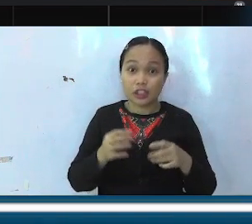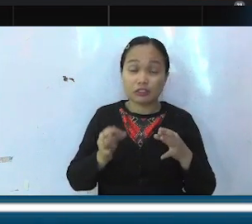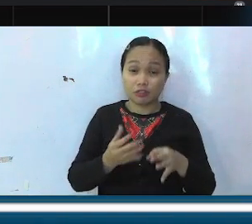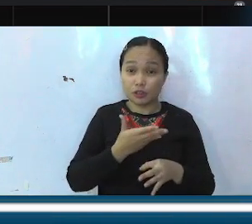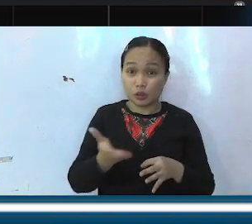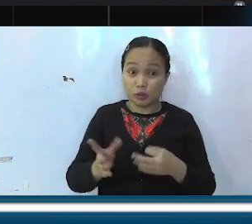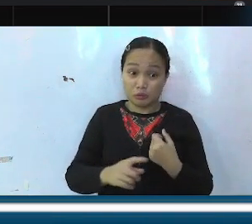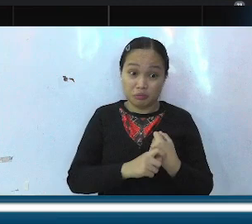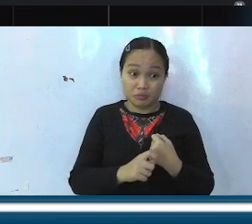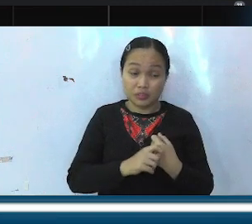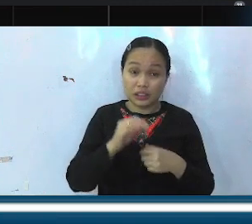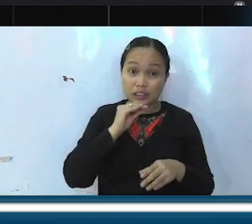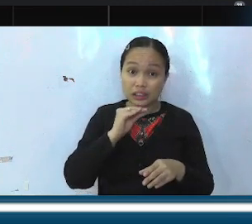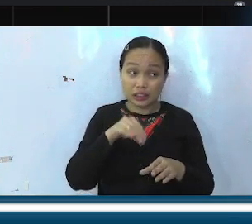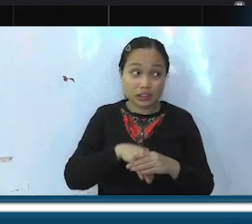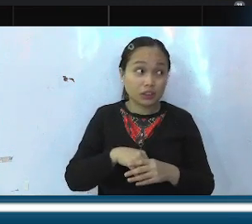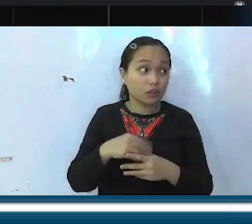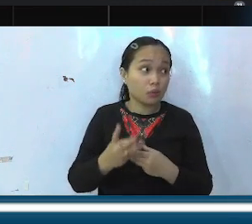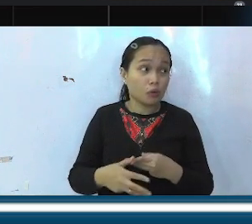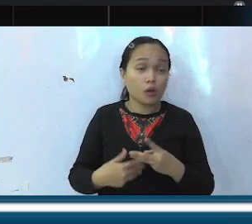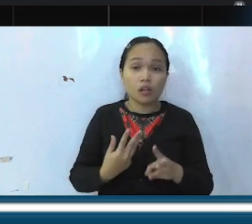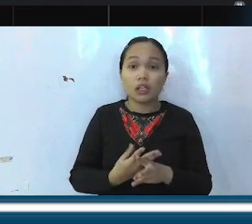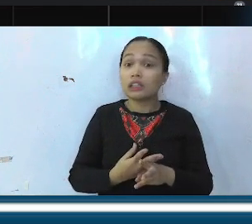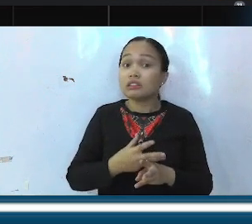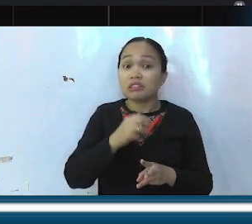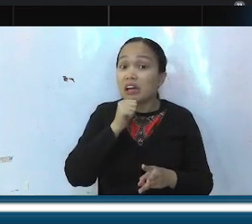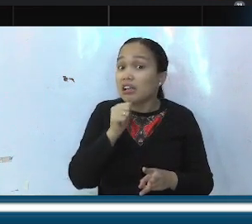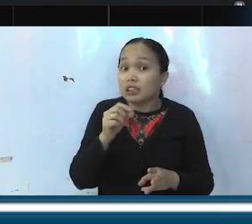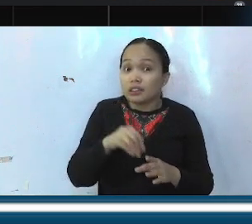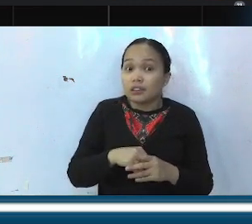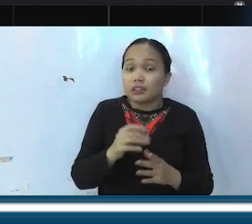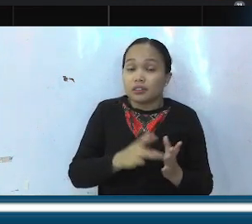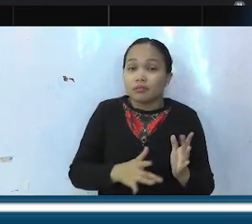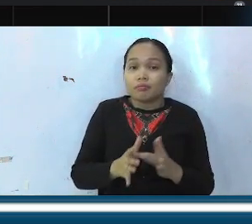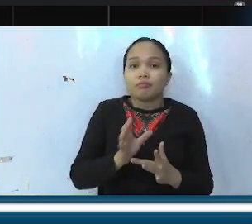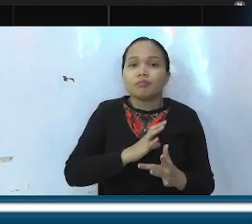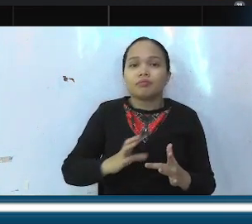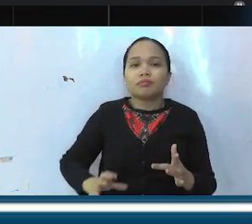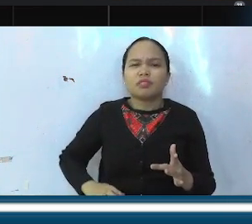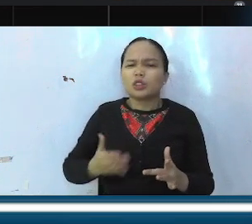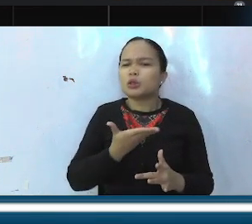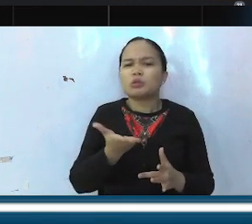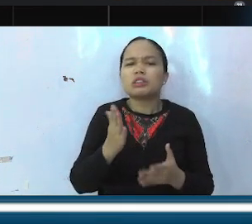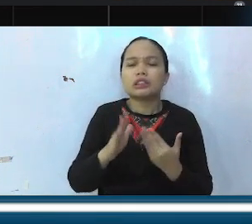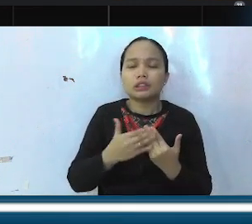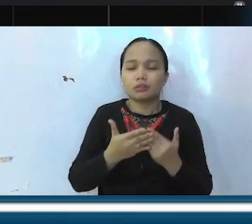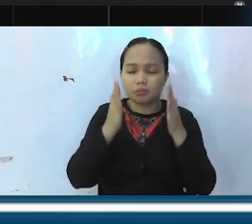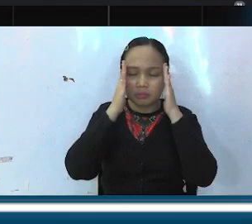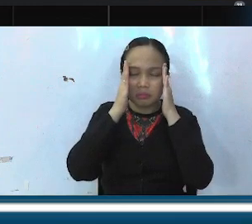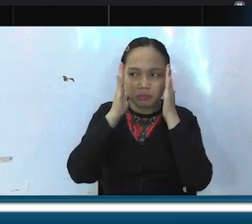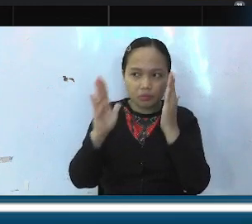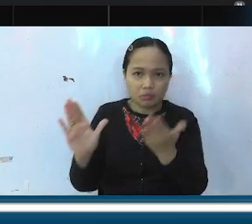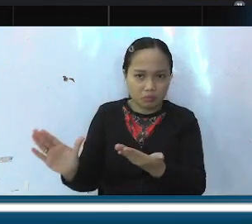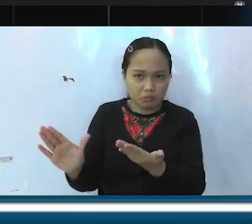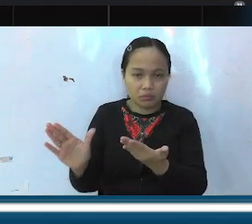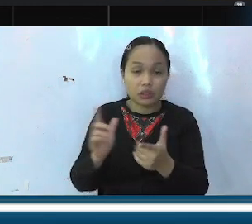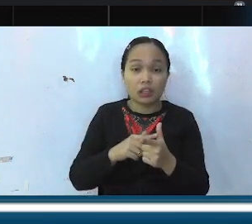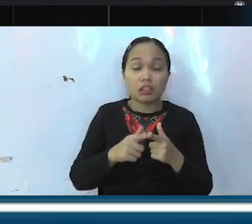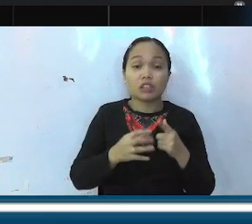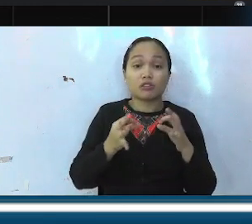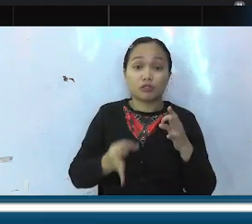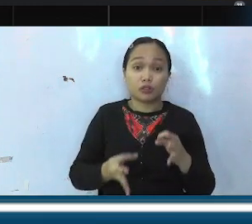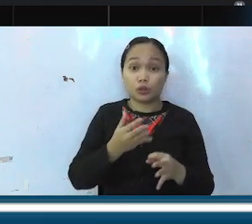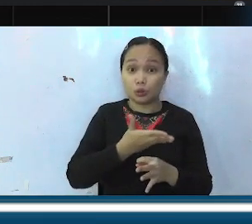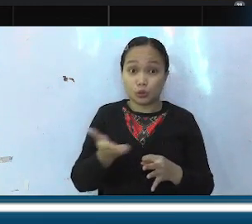world and not on Jesus Christ. That's right. You're going to be sidetracked. Amen. If you want